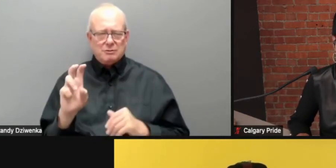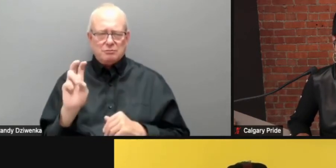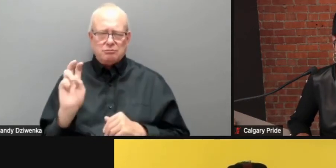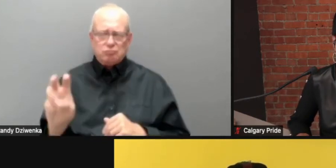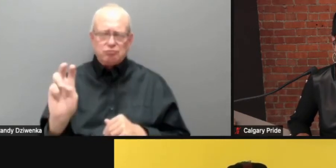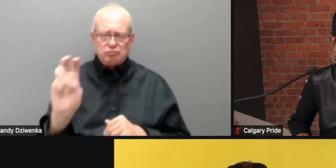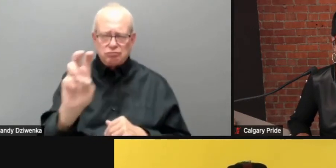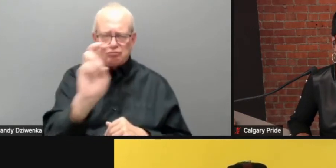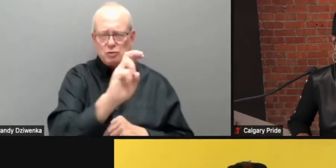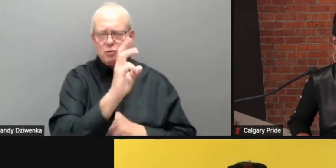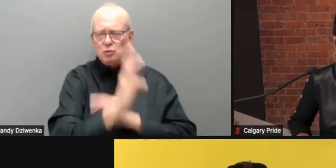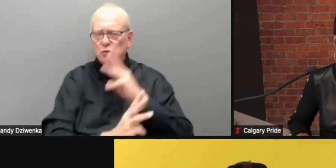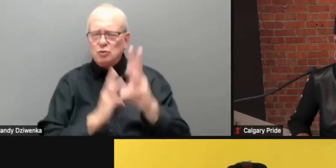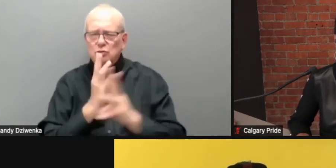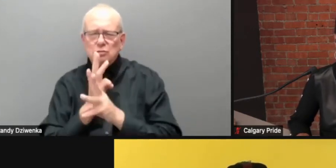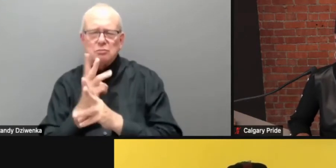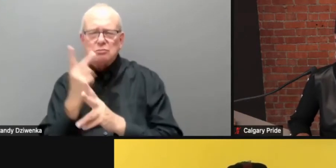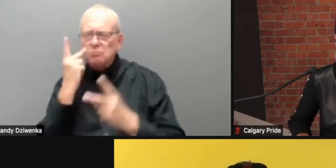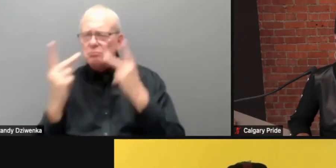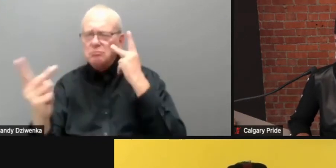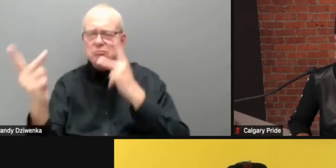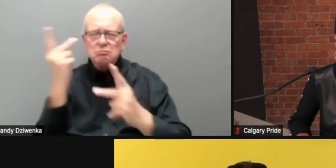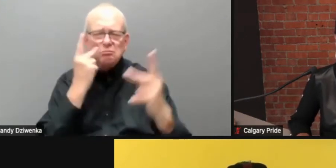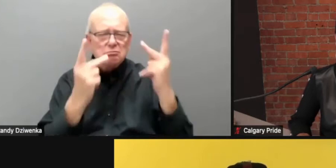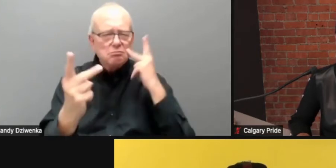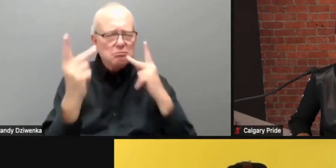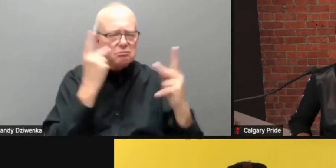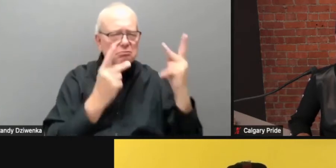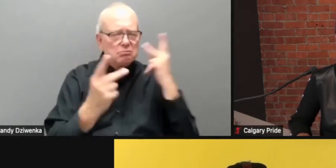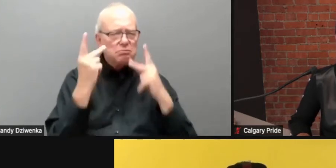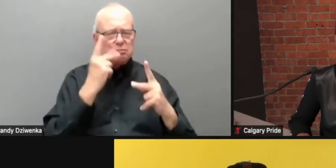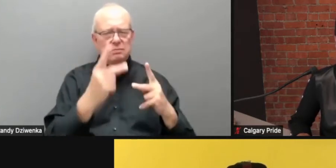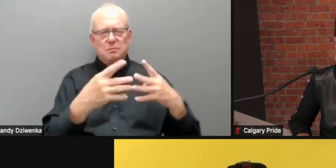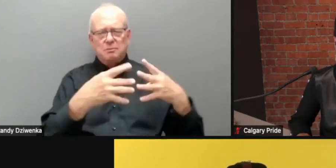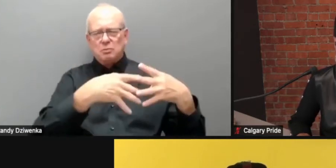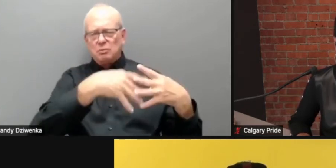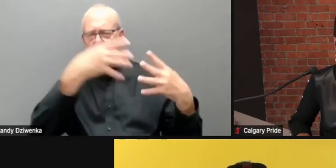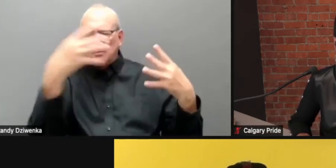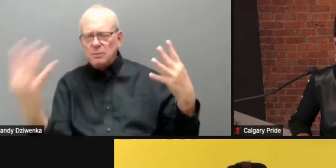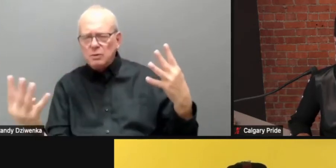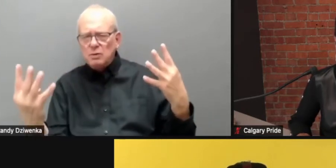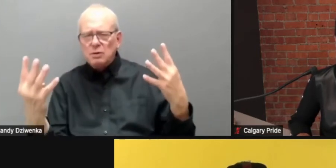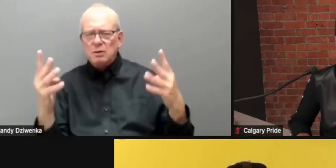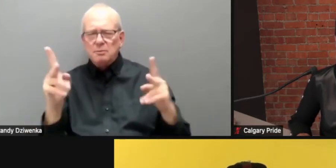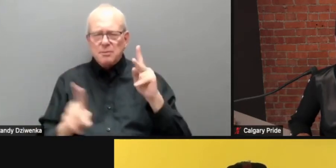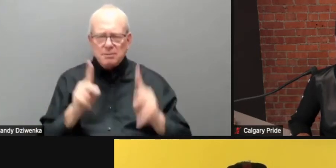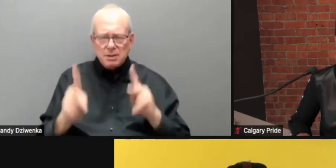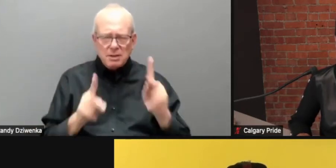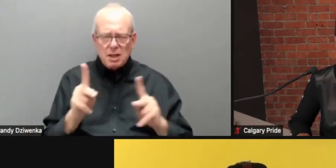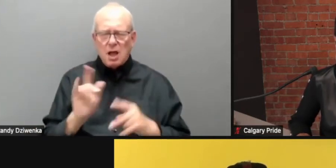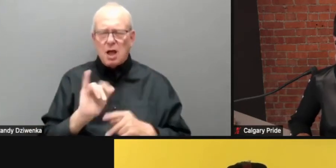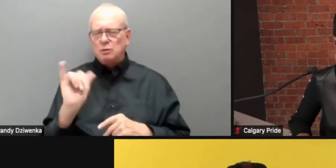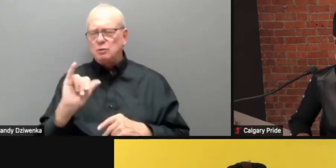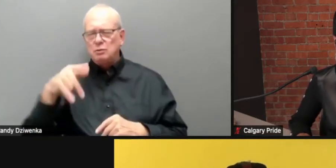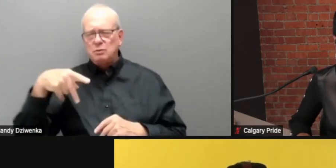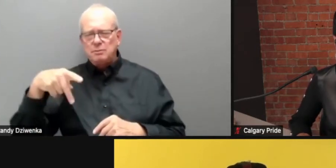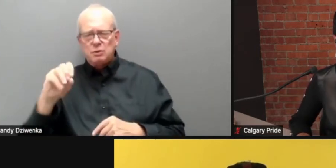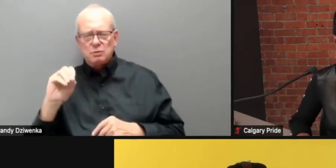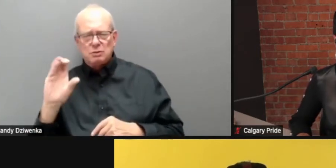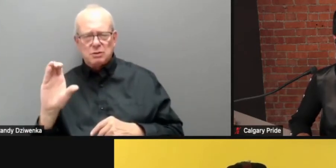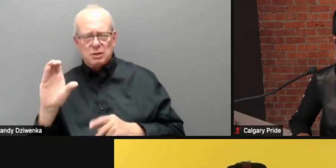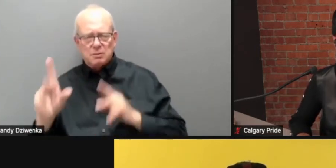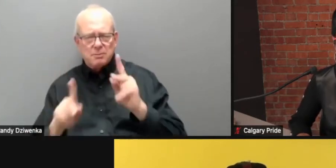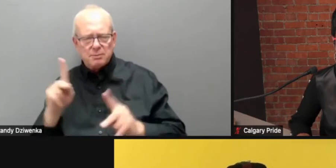2S LGBTQ plus community, people of color, when there is no affirmative statement in their ethnic communities?